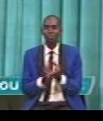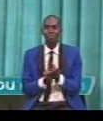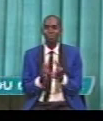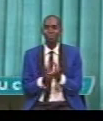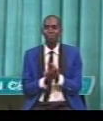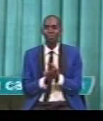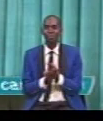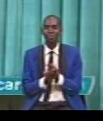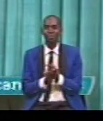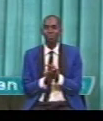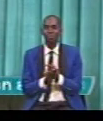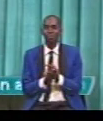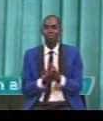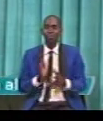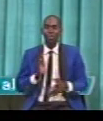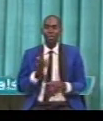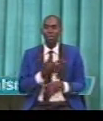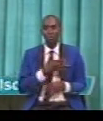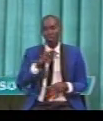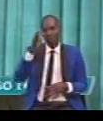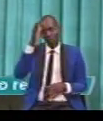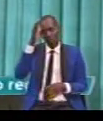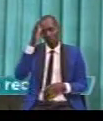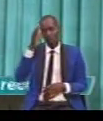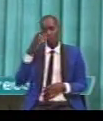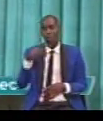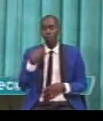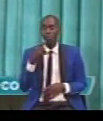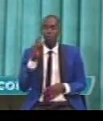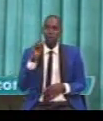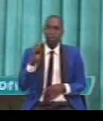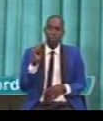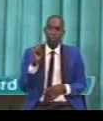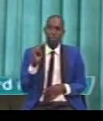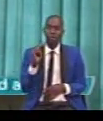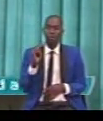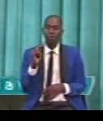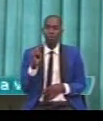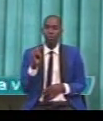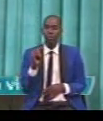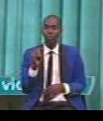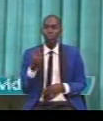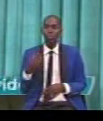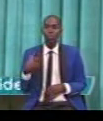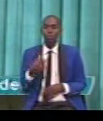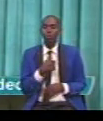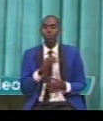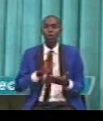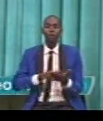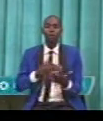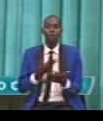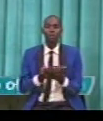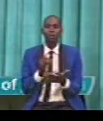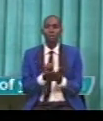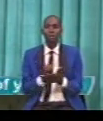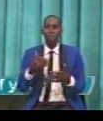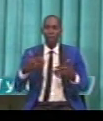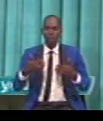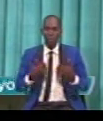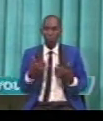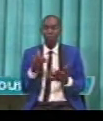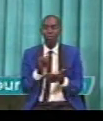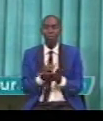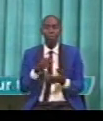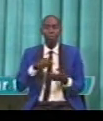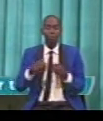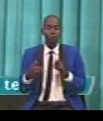Our Father who testified, the Royal Highness, we have confirmed he had that high blood pressure for not less than 11